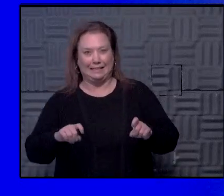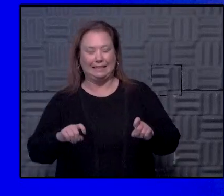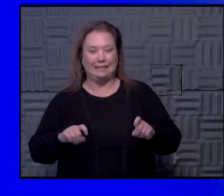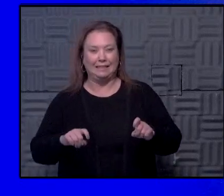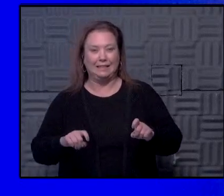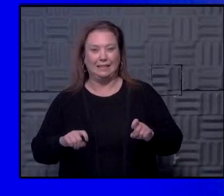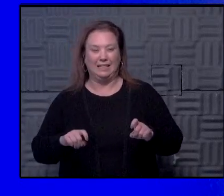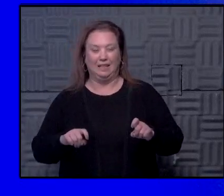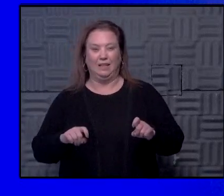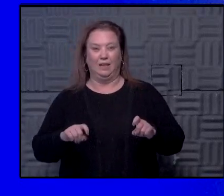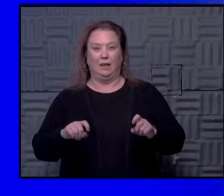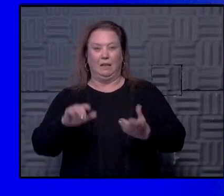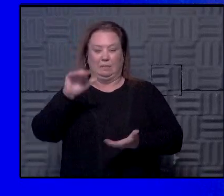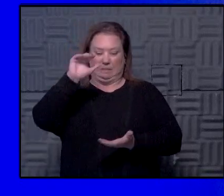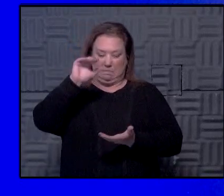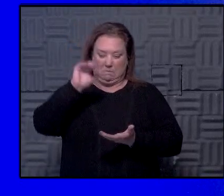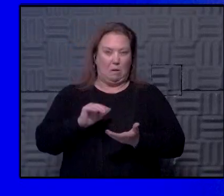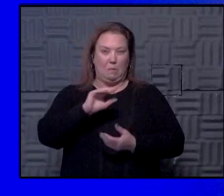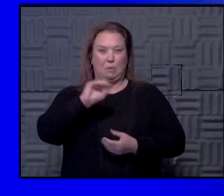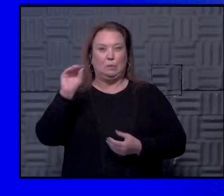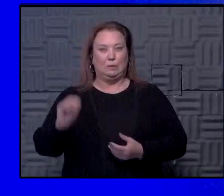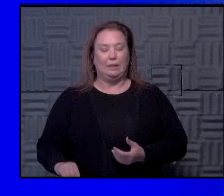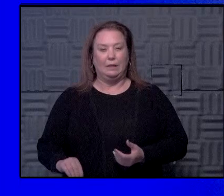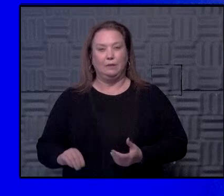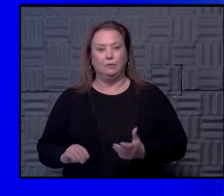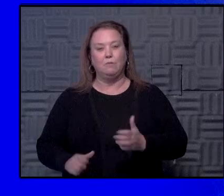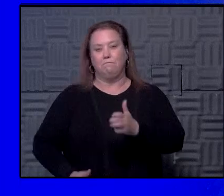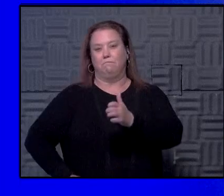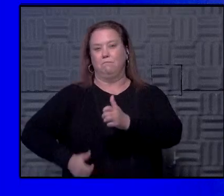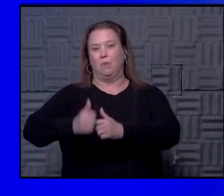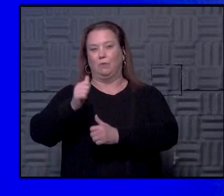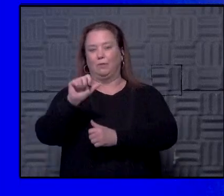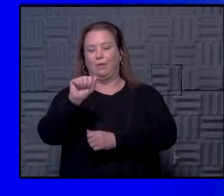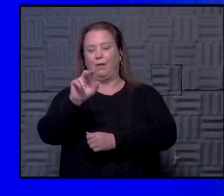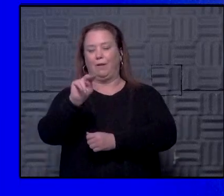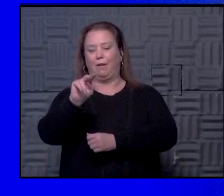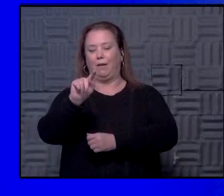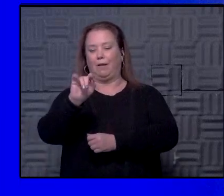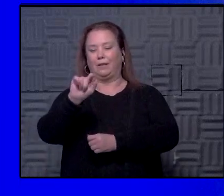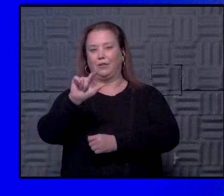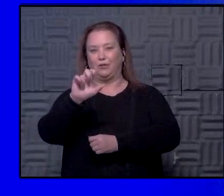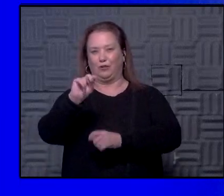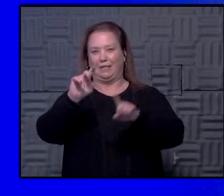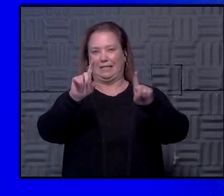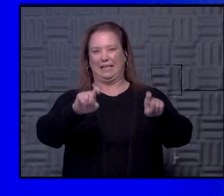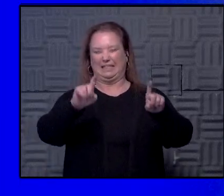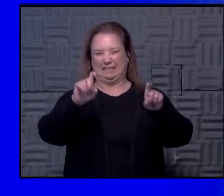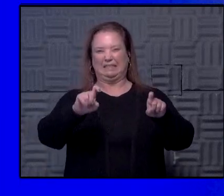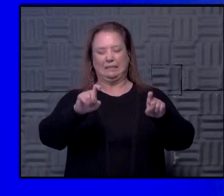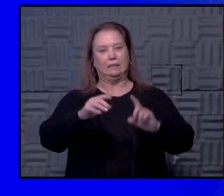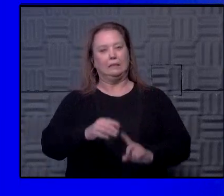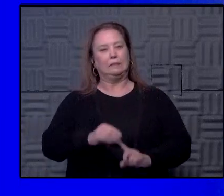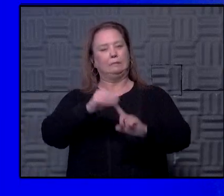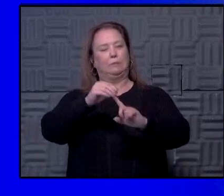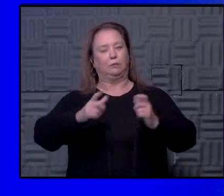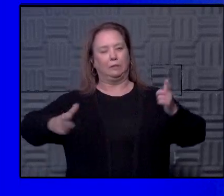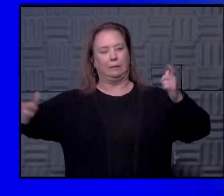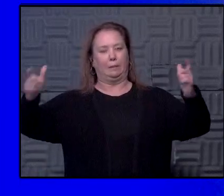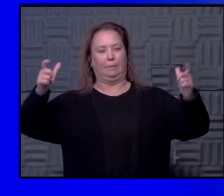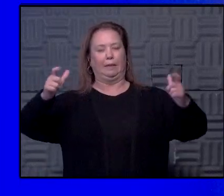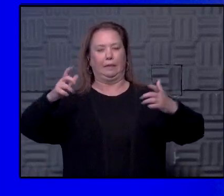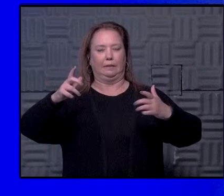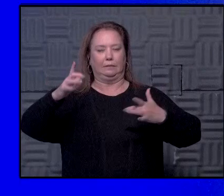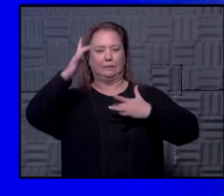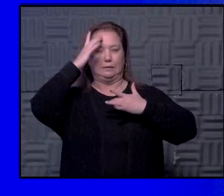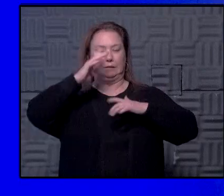have come up. So that's a very, very small percentage. Again, I would think most of those are probably antigen tests, and we know antigen tests, especially when there isn't a large prevalence of